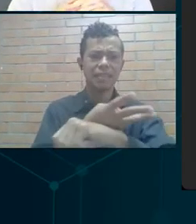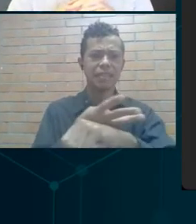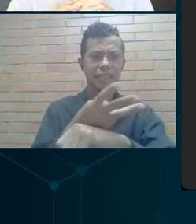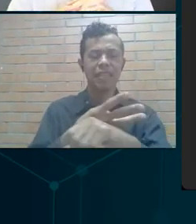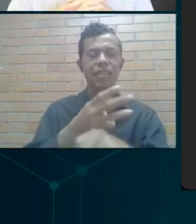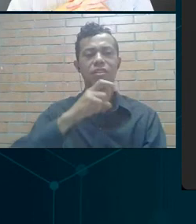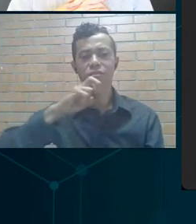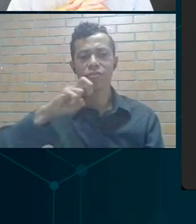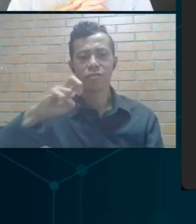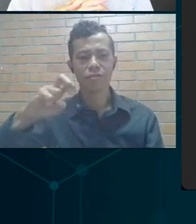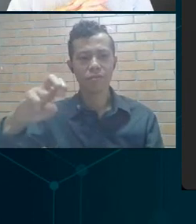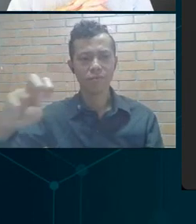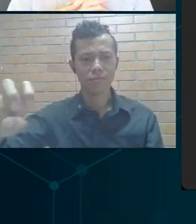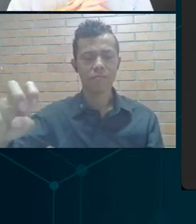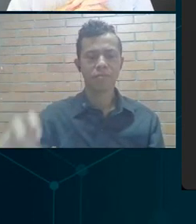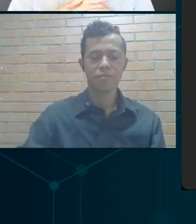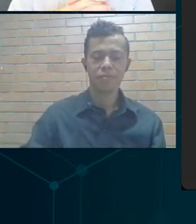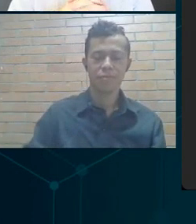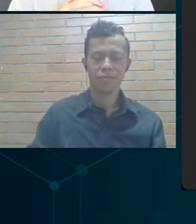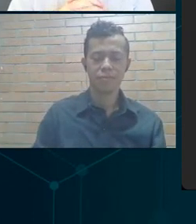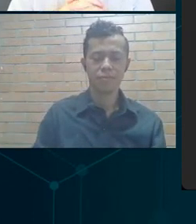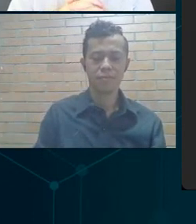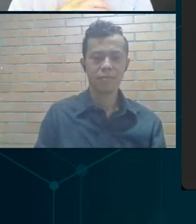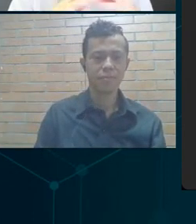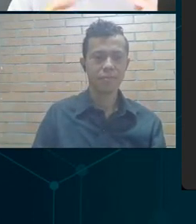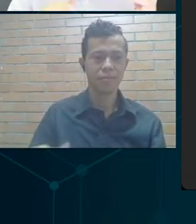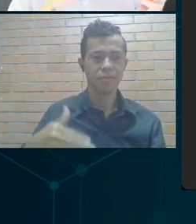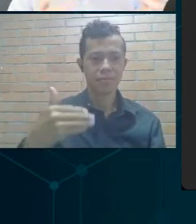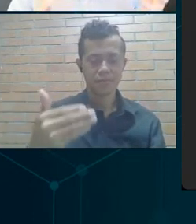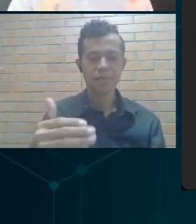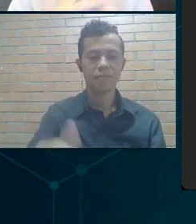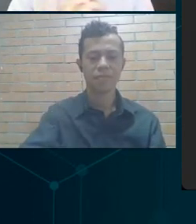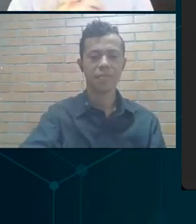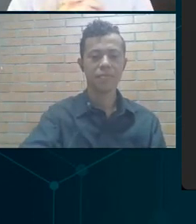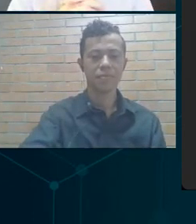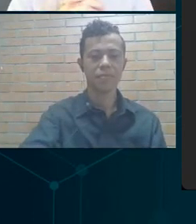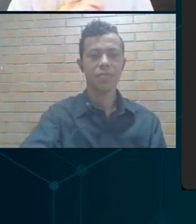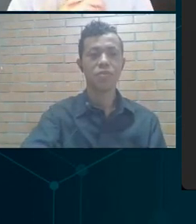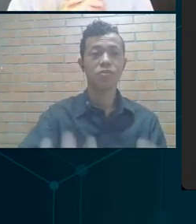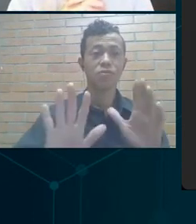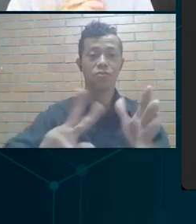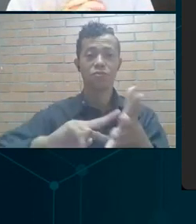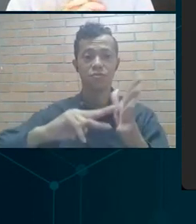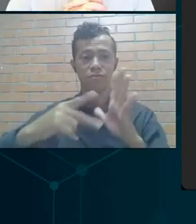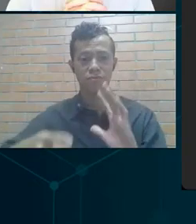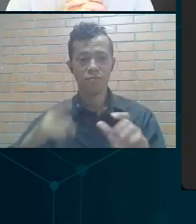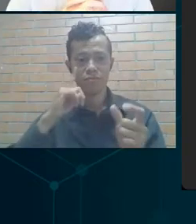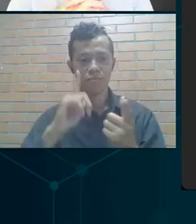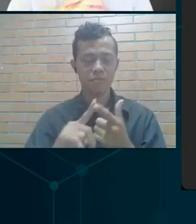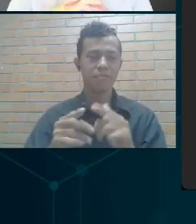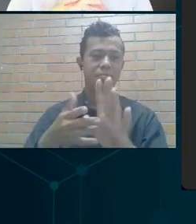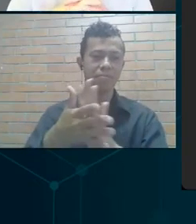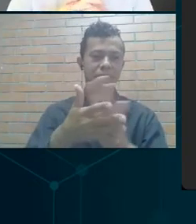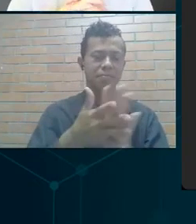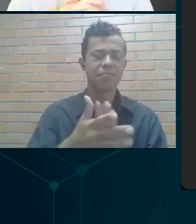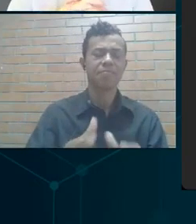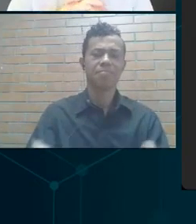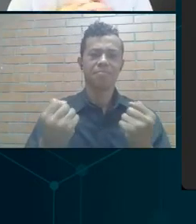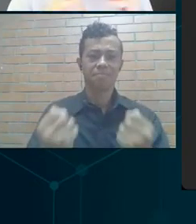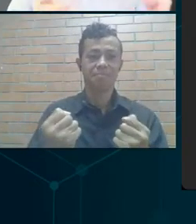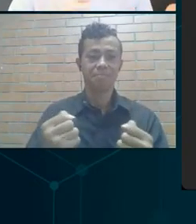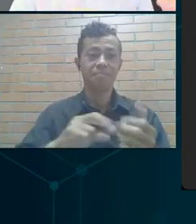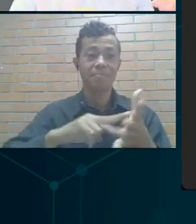a university renowned for its technology, and we both are passionate about technology. We've been working on